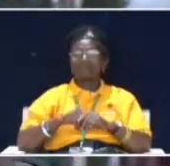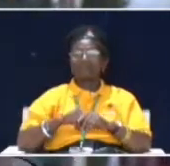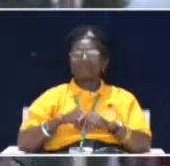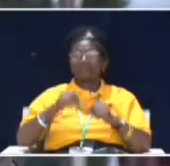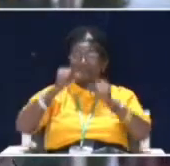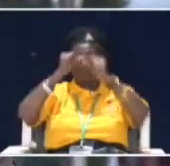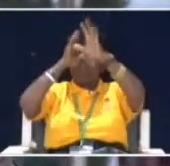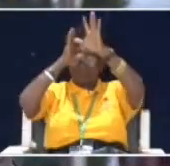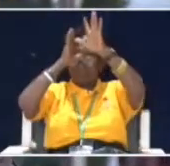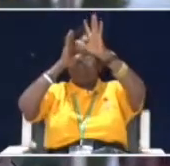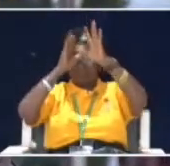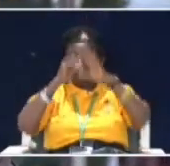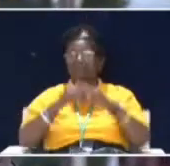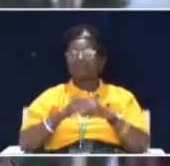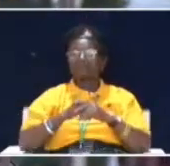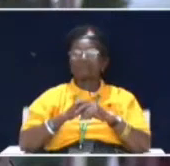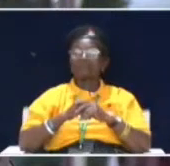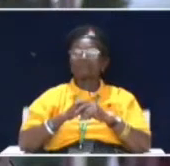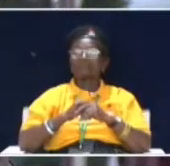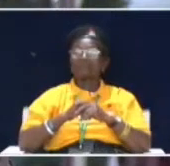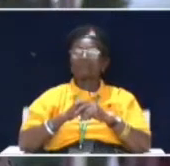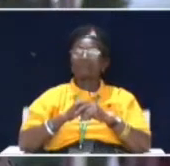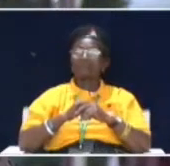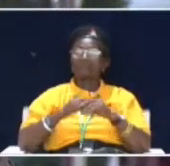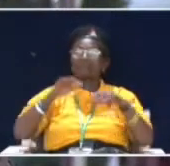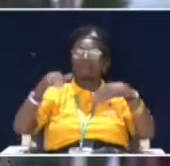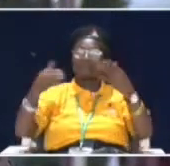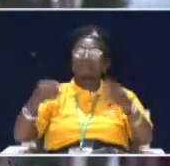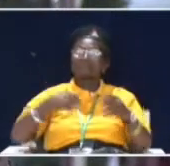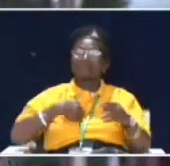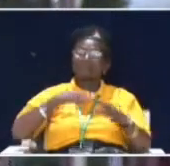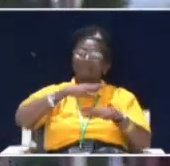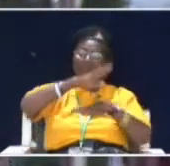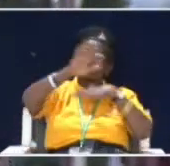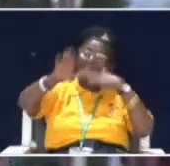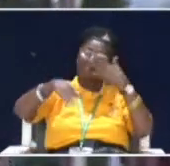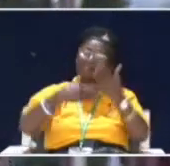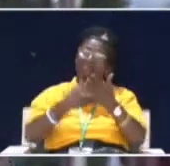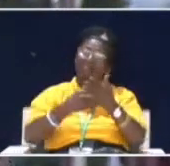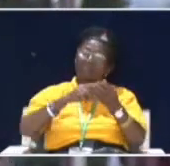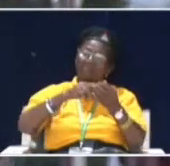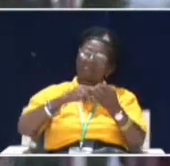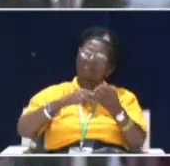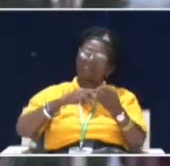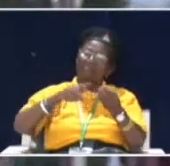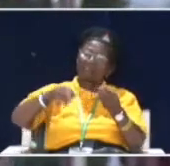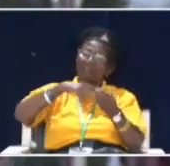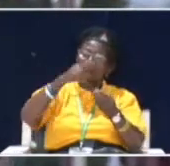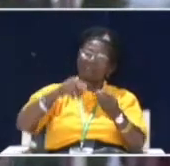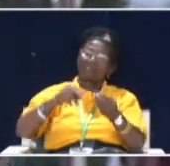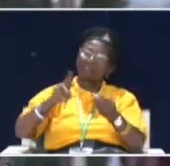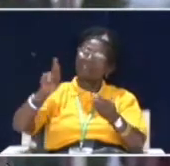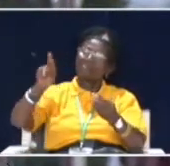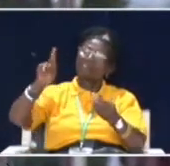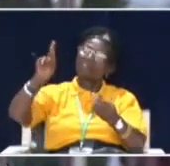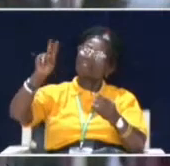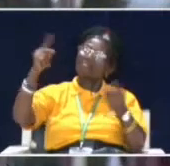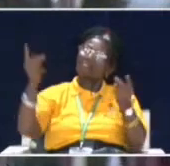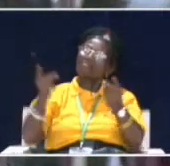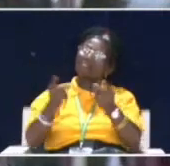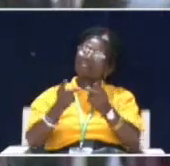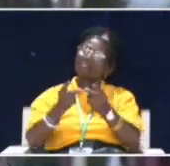Father. Baba. Give me all round repositioning. Ẹ fún mi